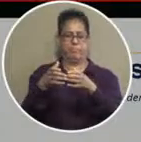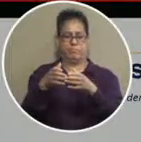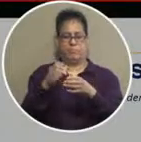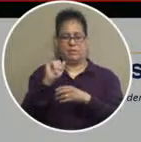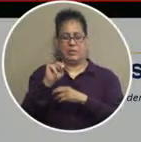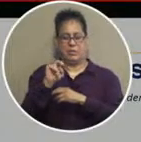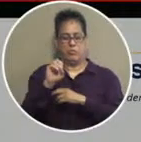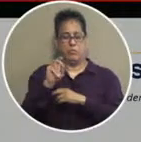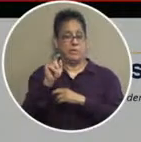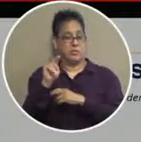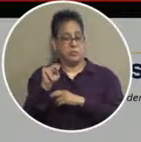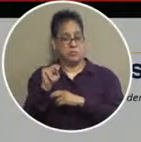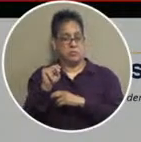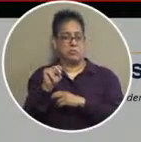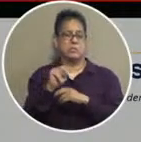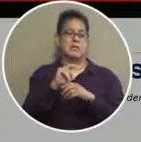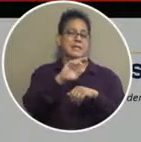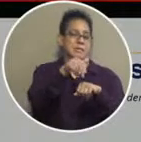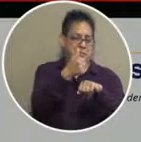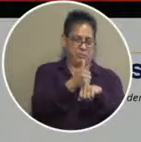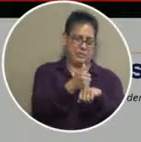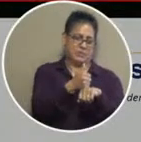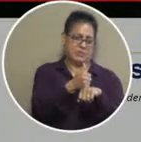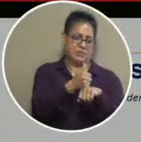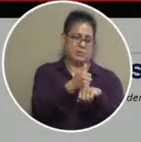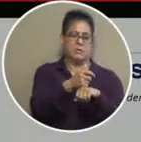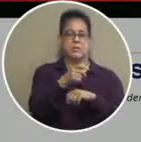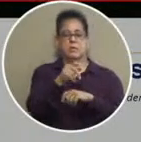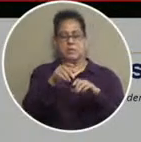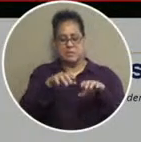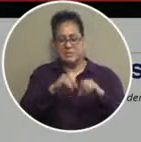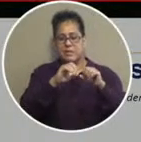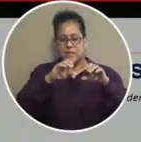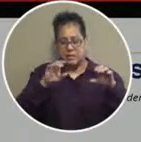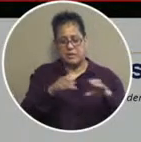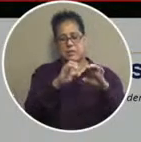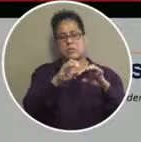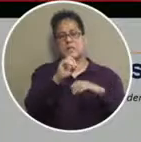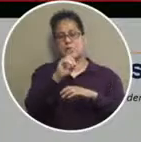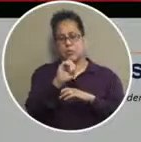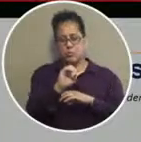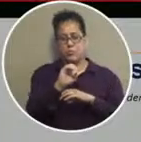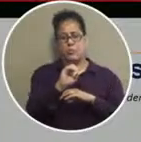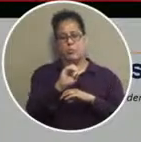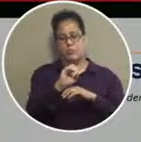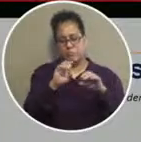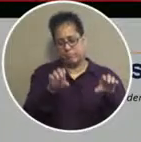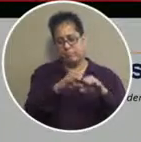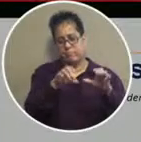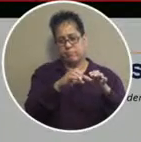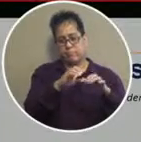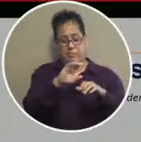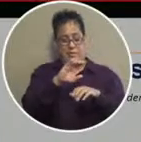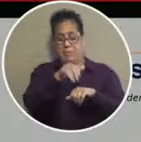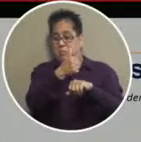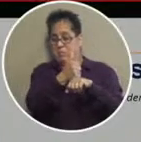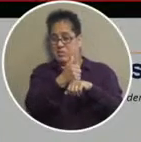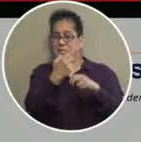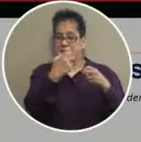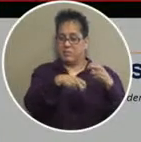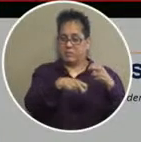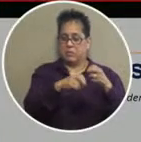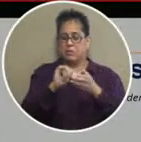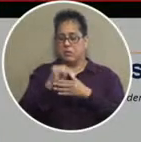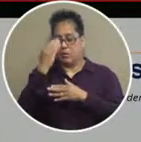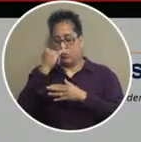to innovation? Through implementation, through taking action and doing. But believe it or not, implementation is difficult, and this